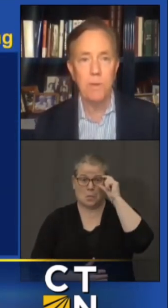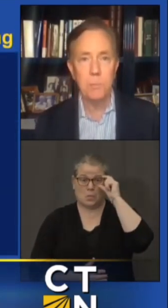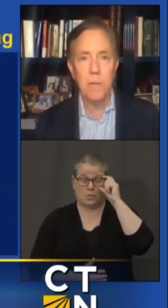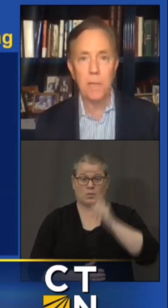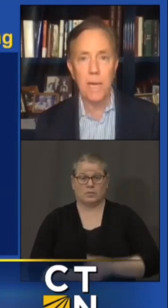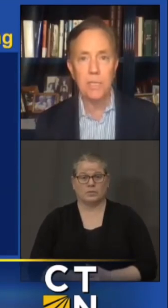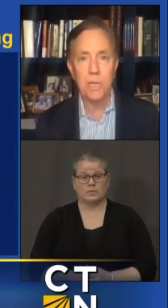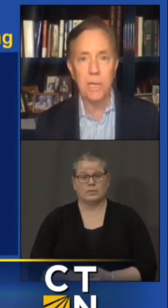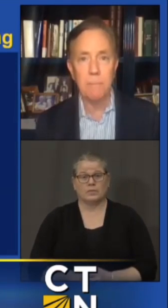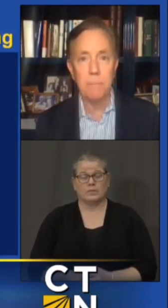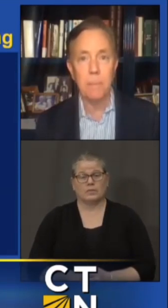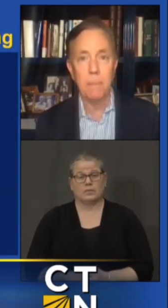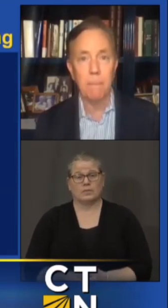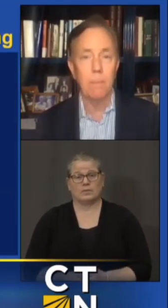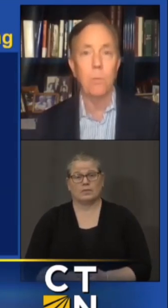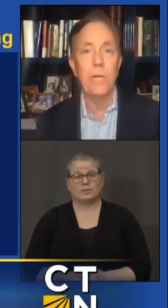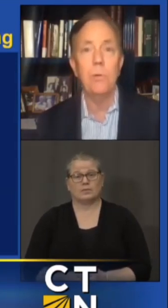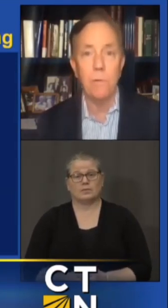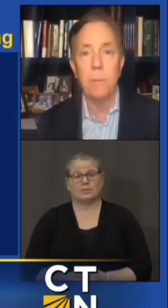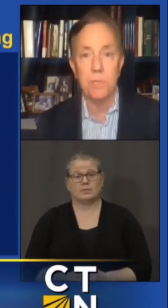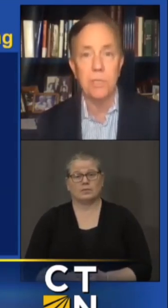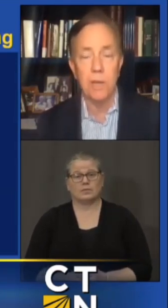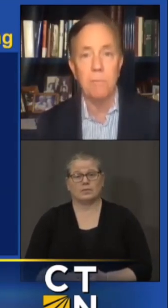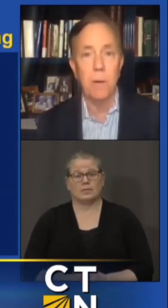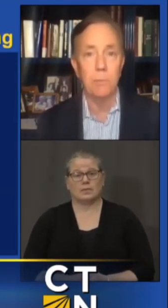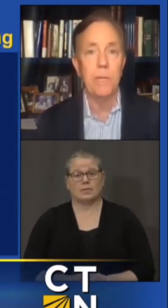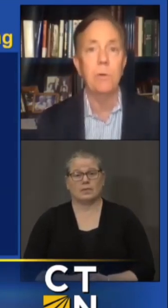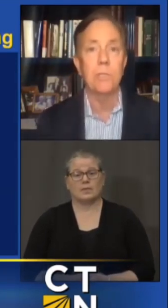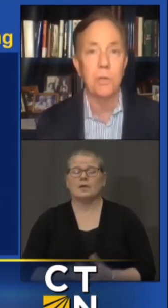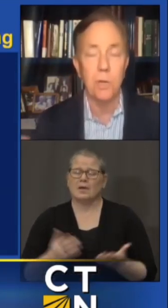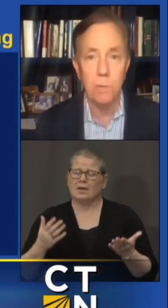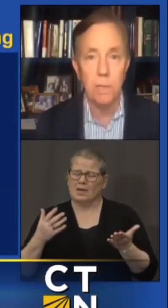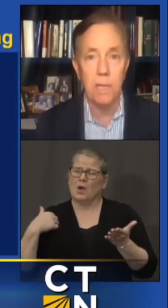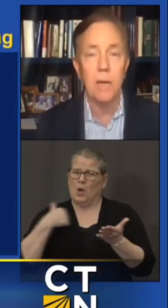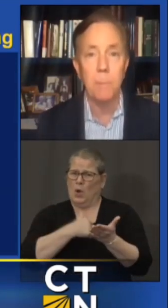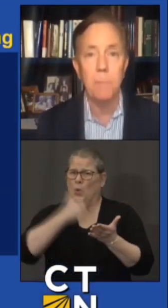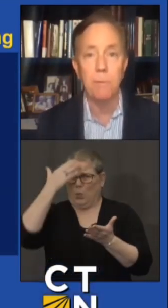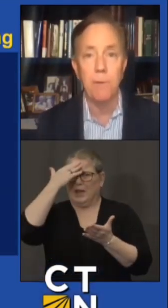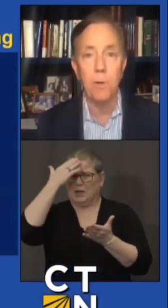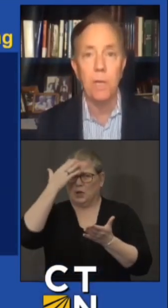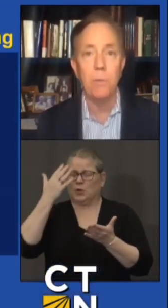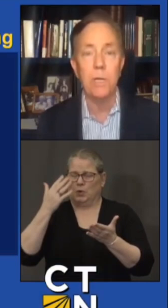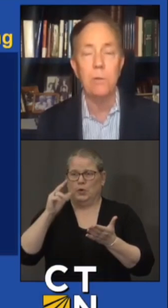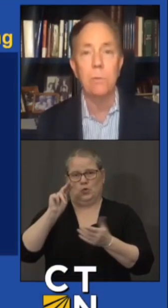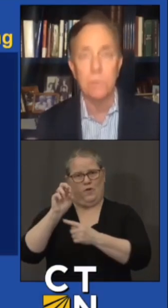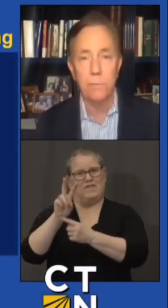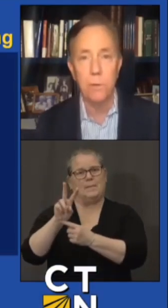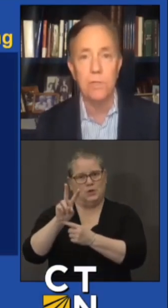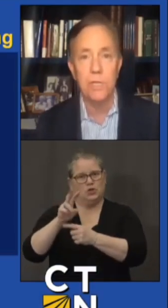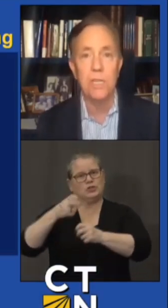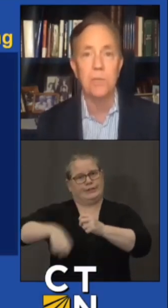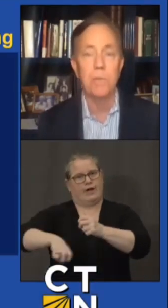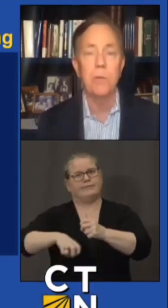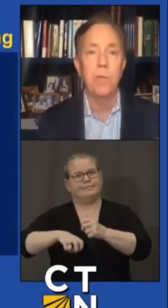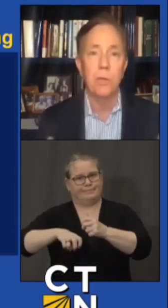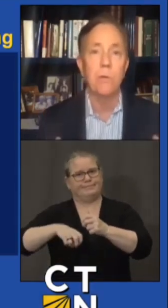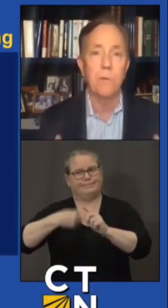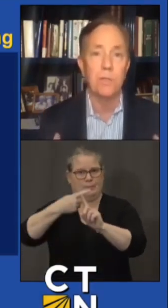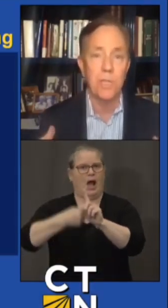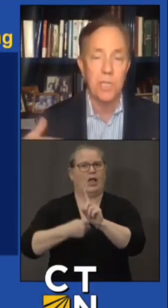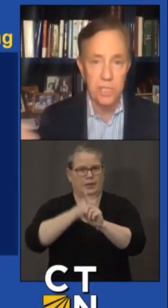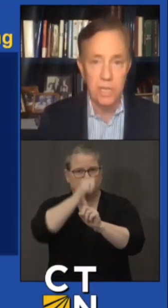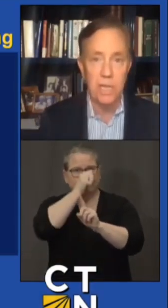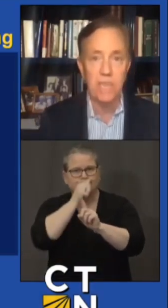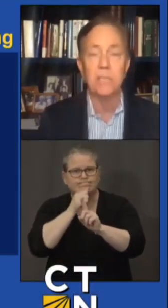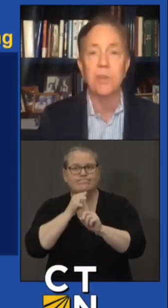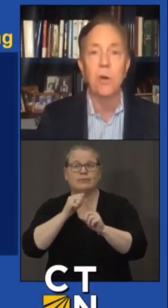We spent a lot of time. Look, we knew November is a tough month. We knew it started with a lot of people voting. We knew it was flu season. We knew the